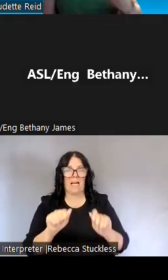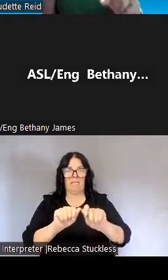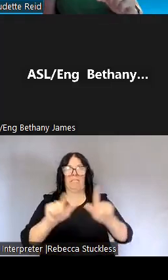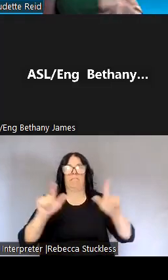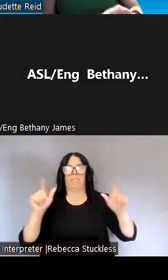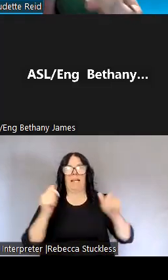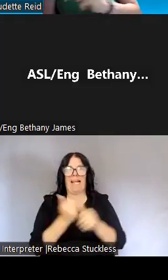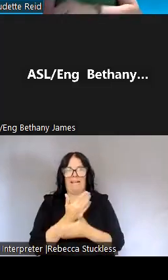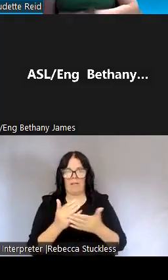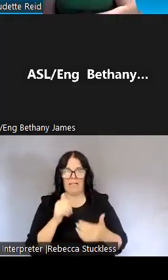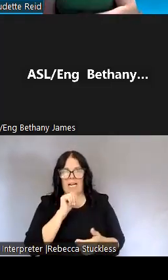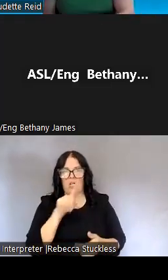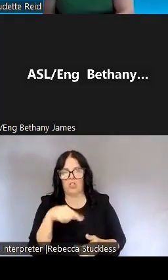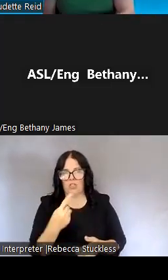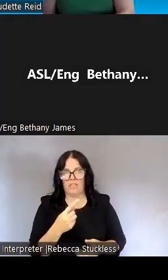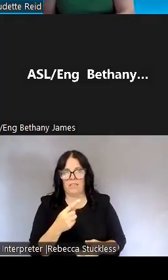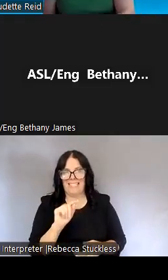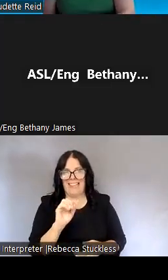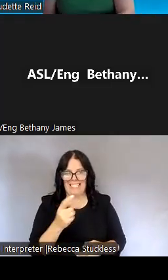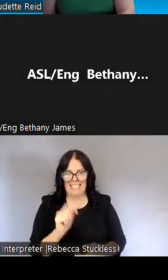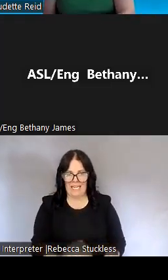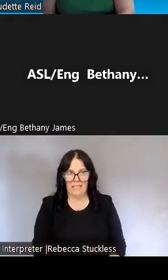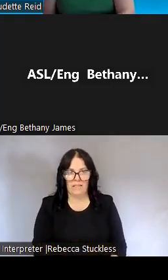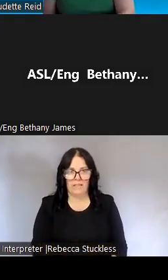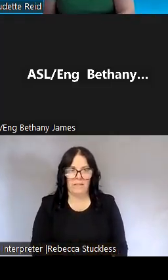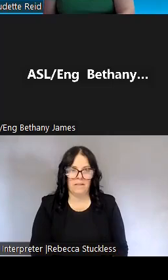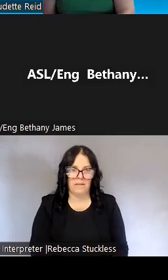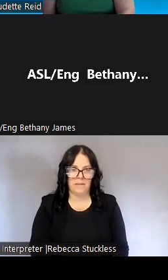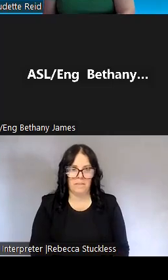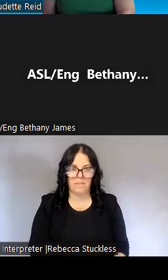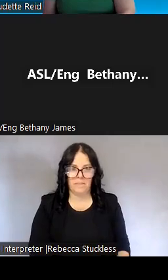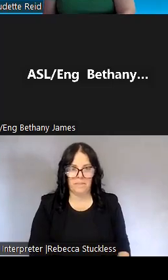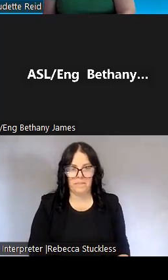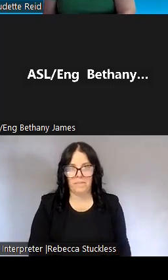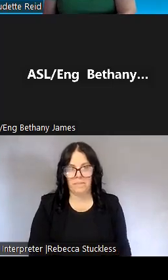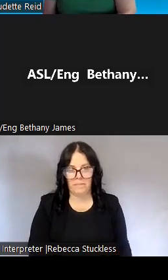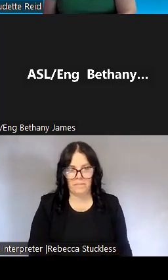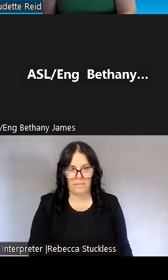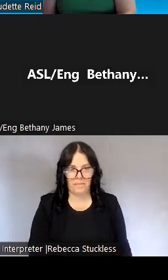as opposed to just enlarging the text. And so that can be very helpful as well.